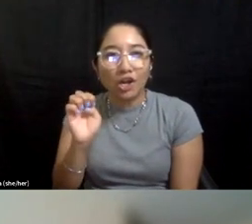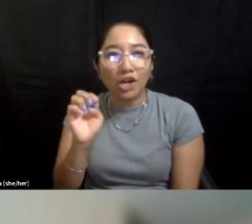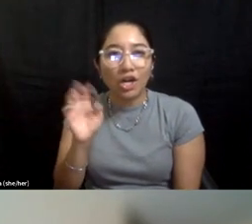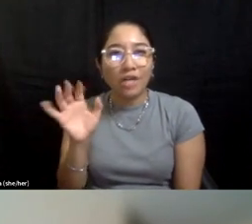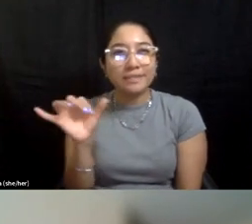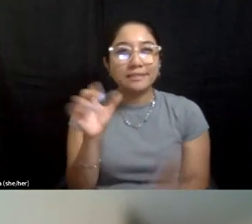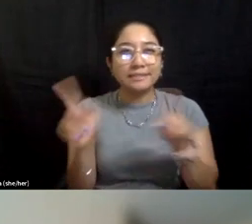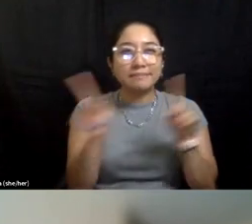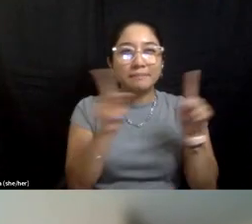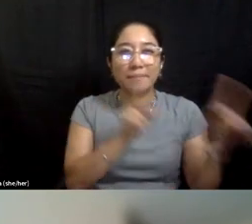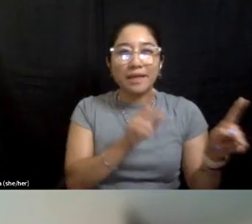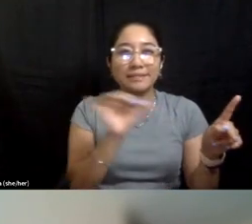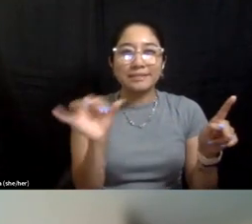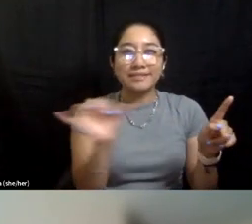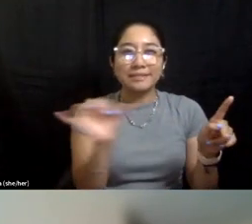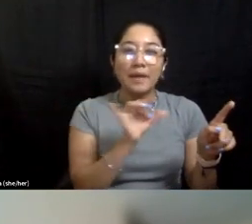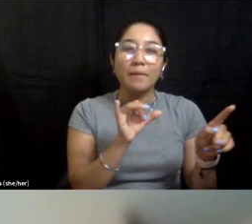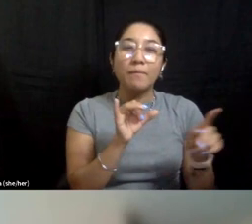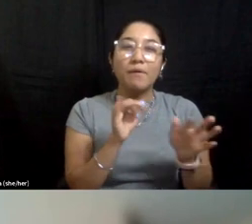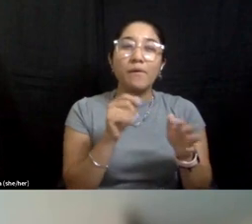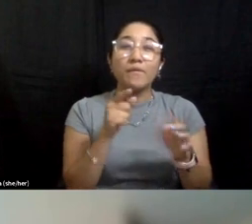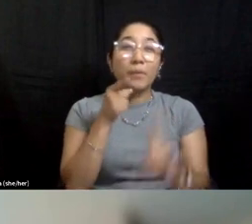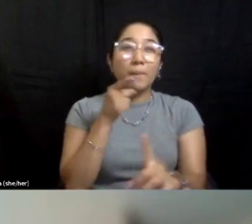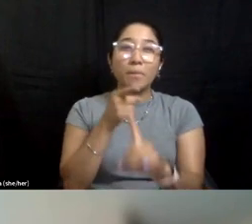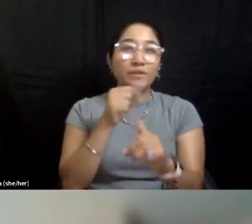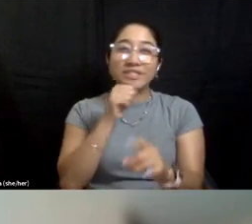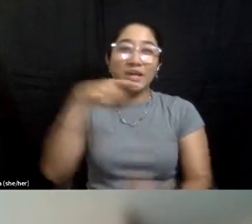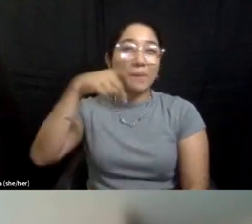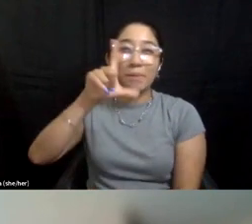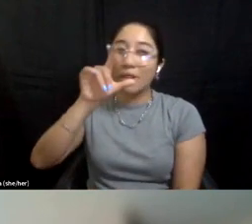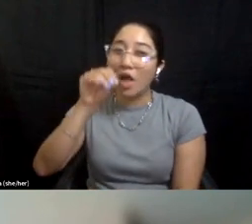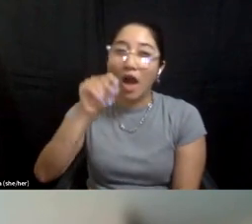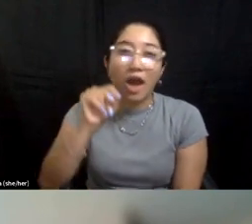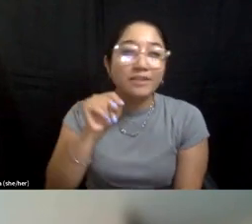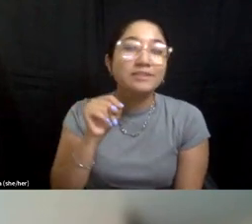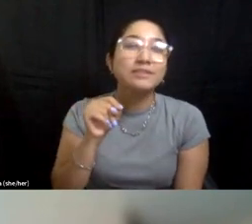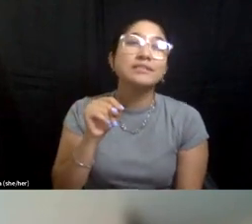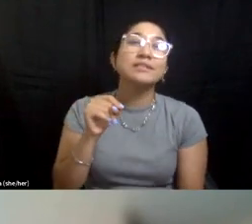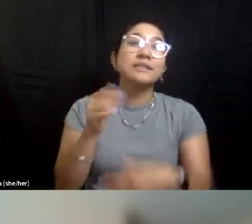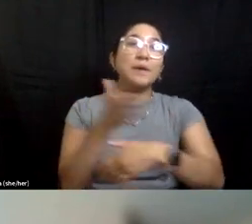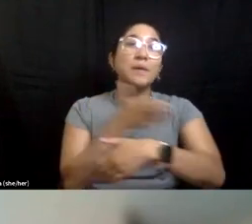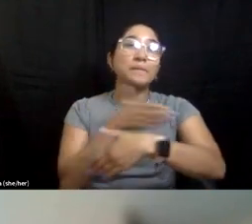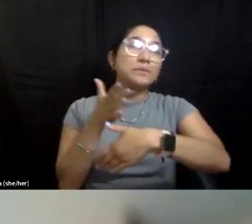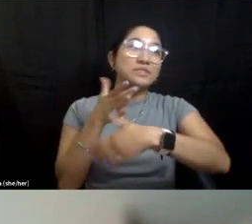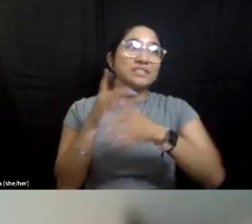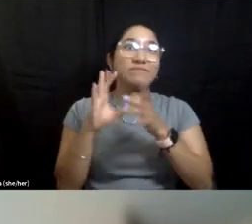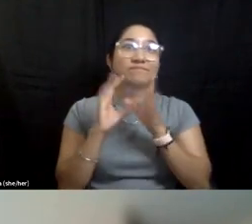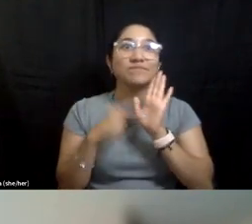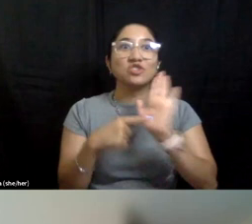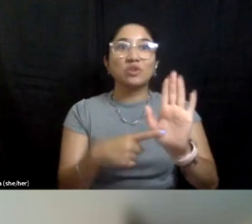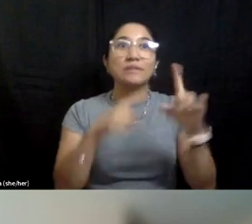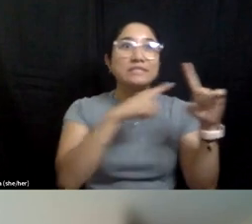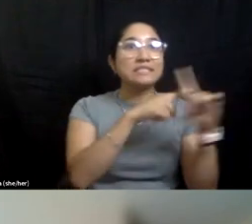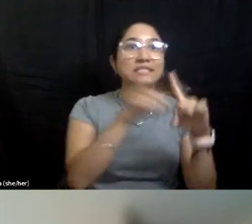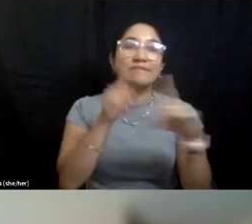aesthetic, where the whole point wasn't a plot. The fragmented musicals are all about just to show different members of a community and different things, like